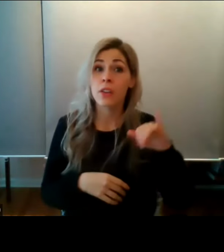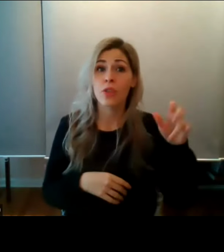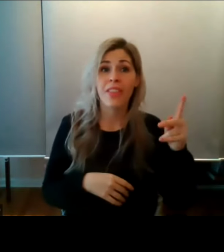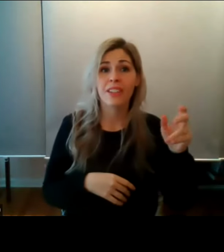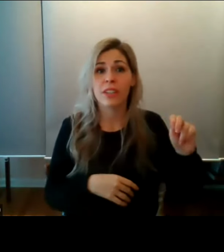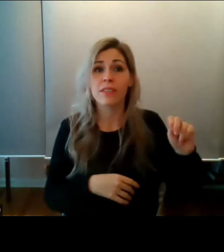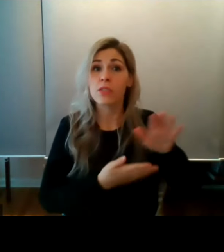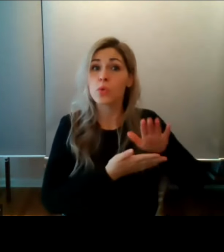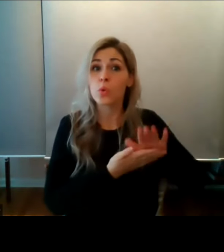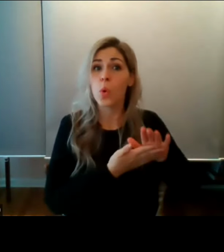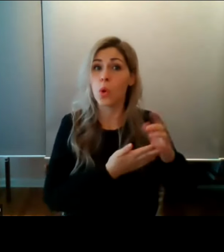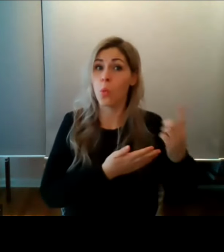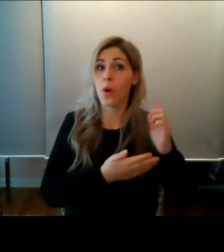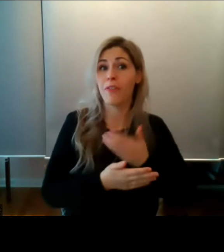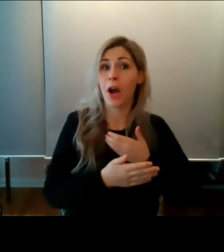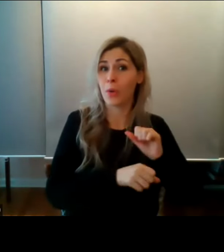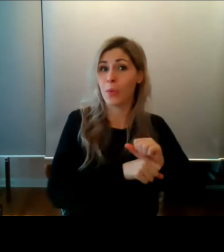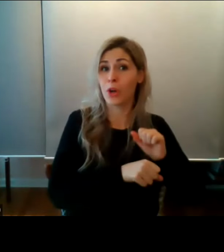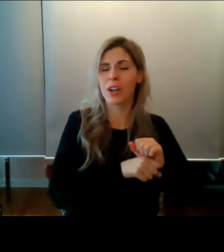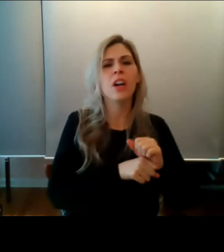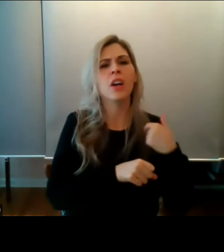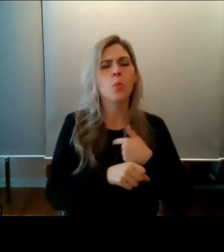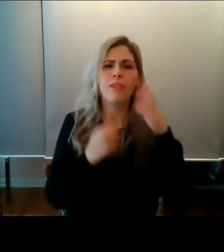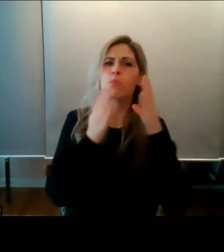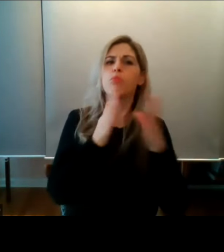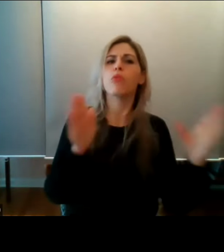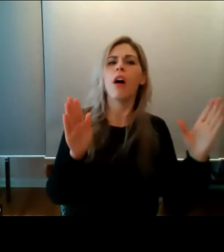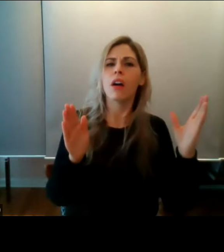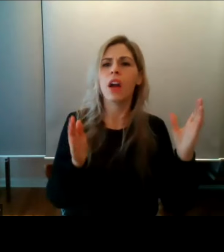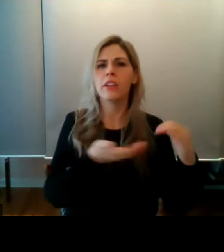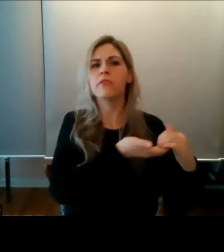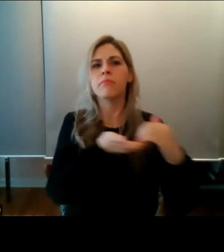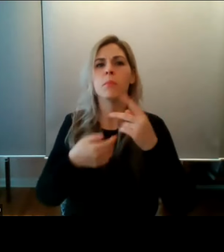we have a very broad understanding of public engagement.